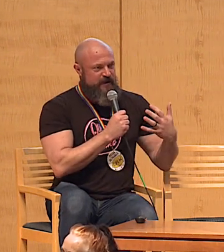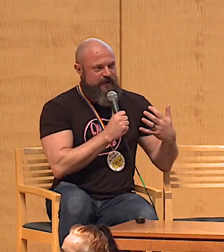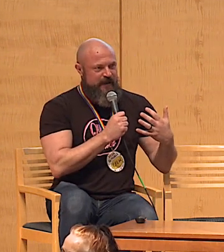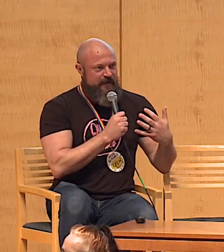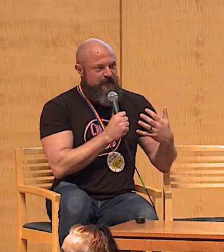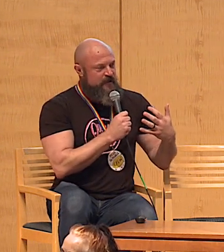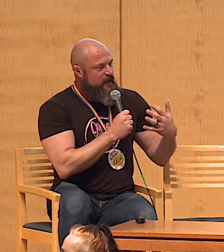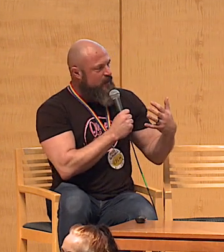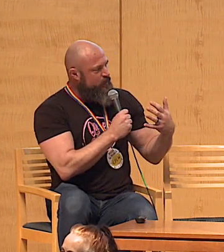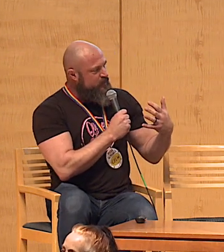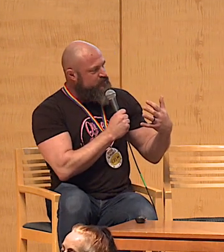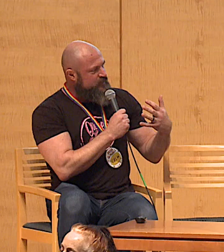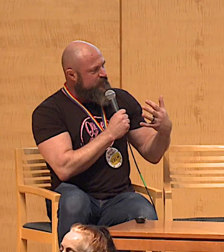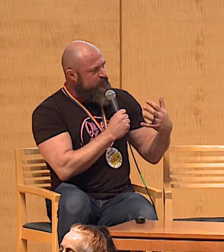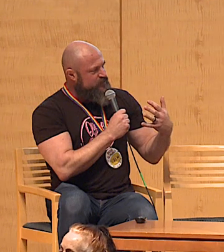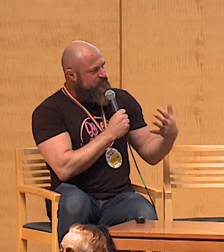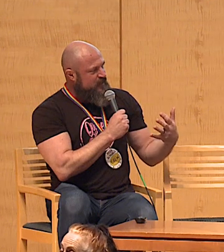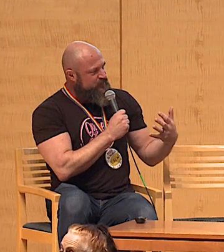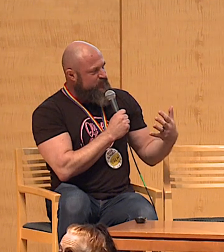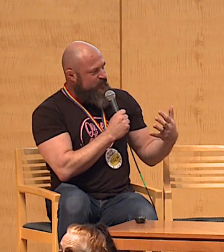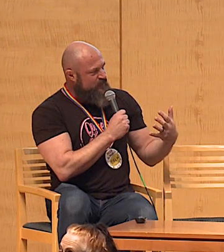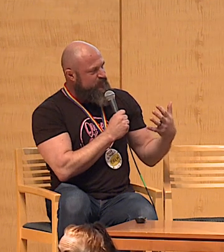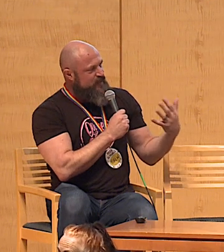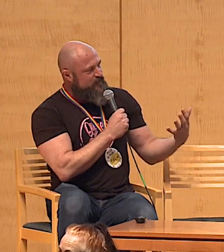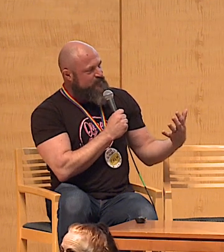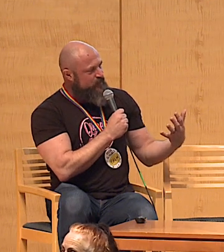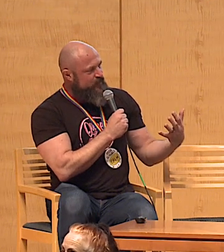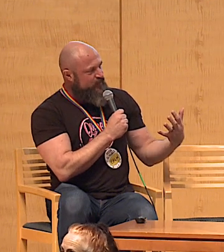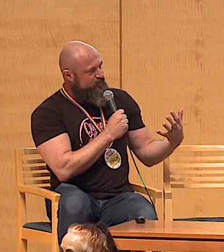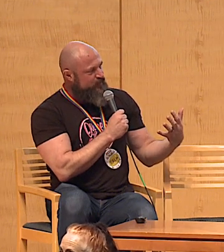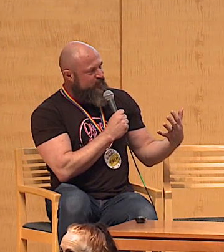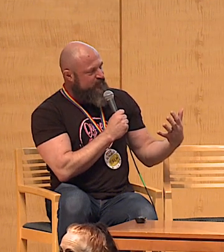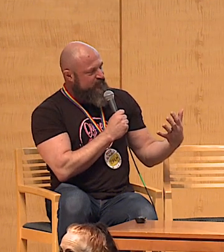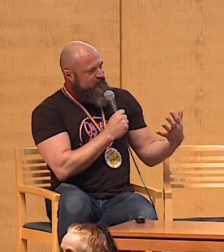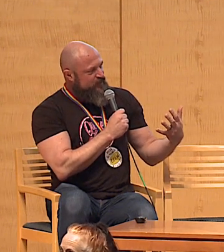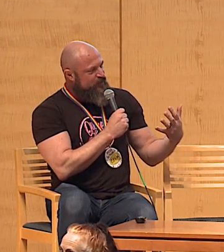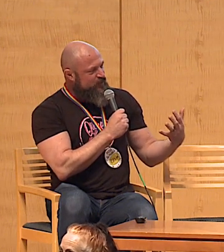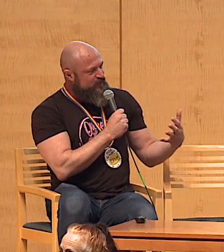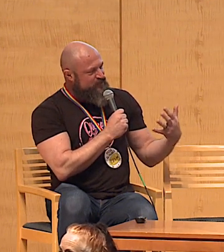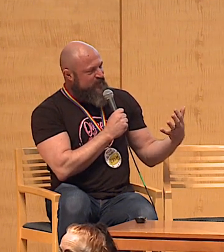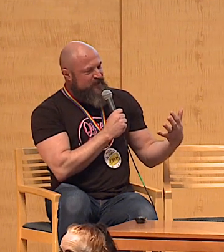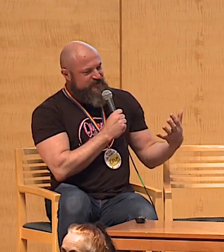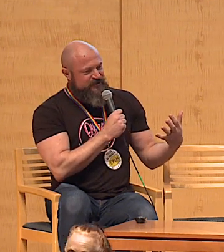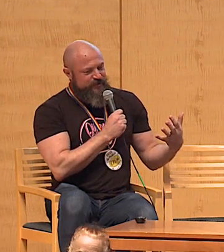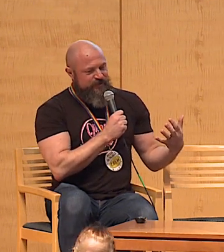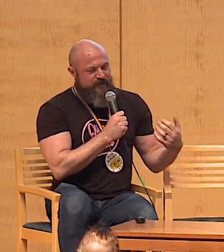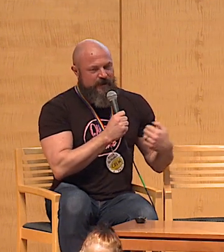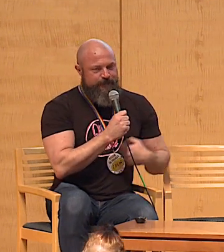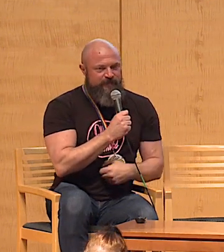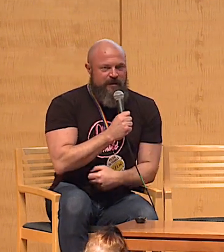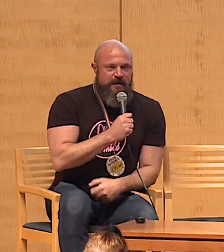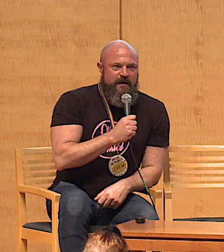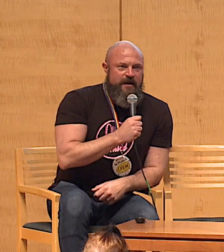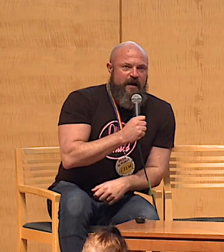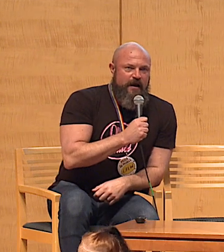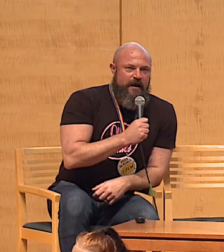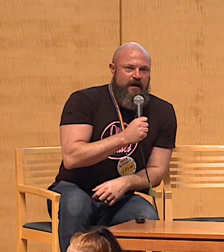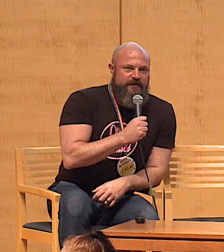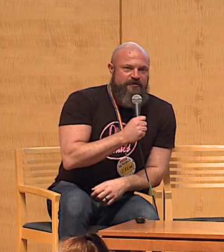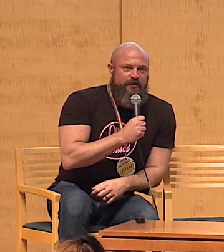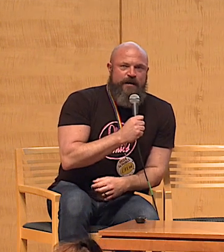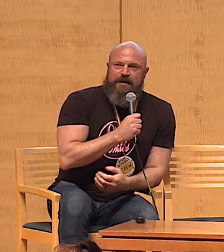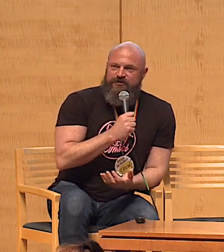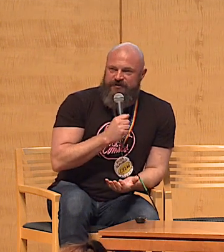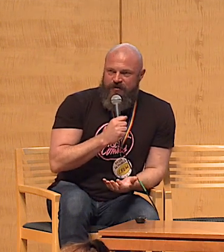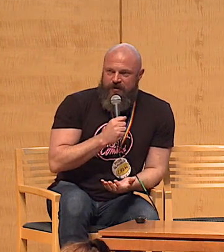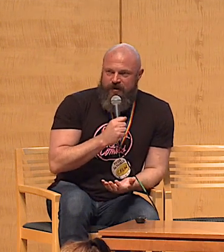panelists start coming in, we should introduce ourselves, because we've got two fabulous people here who we can start a conversation with.